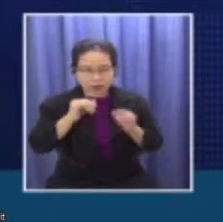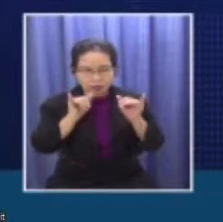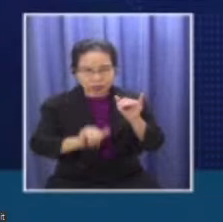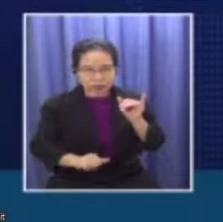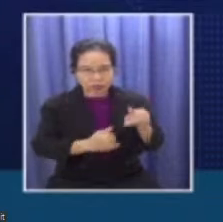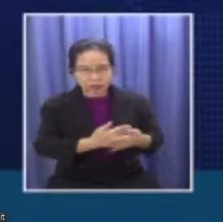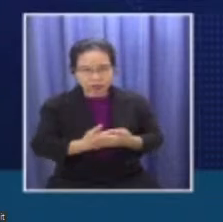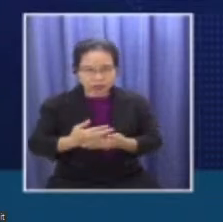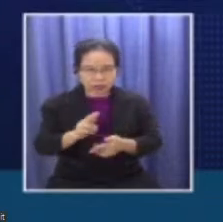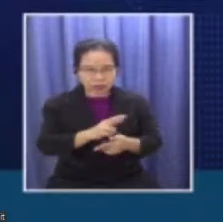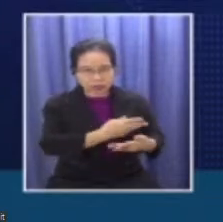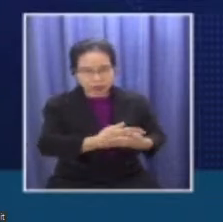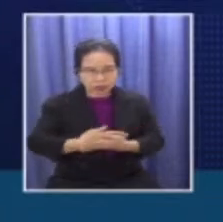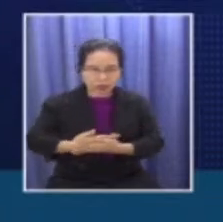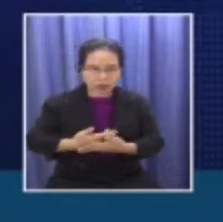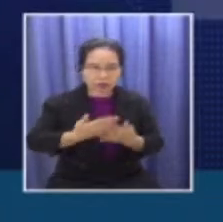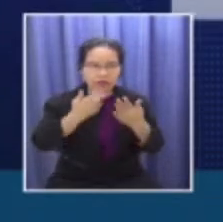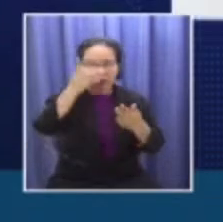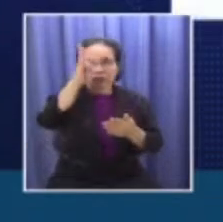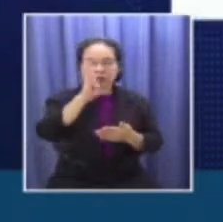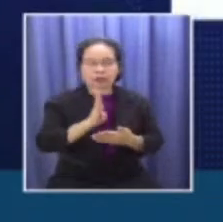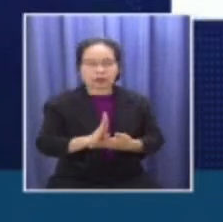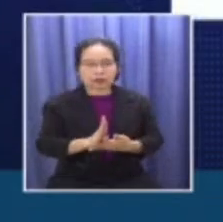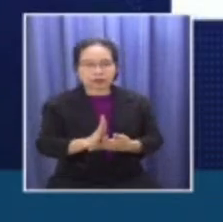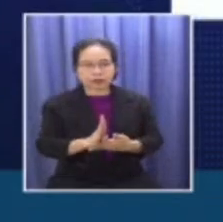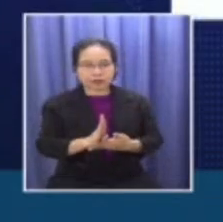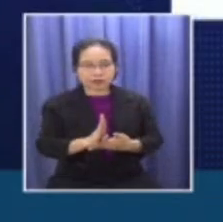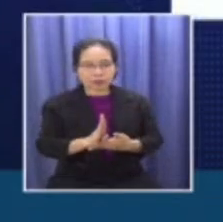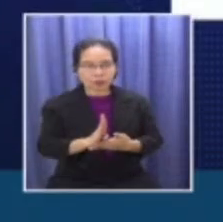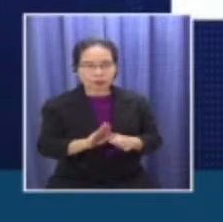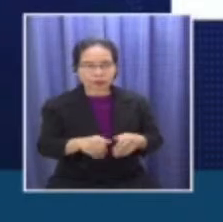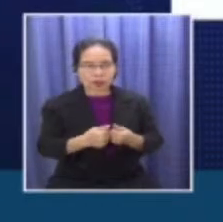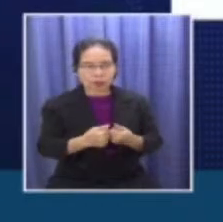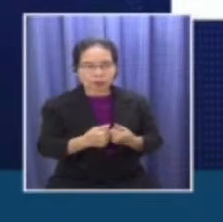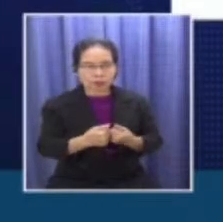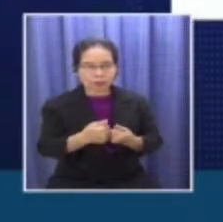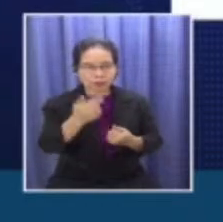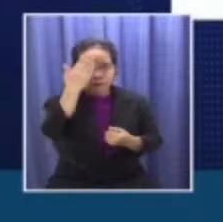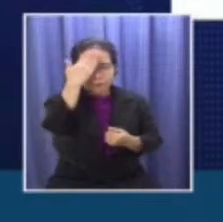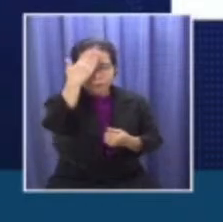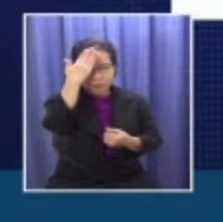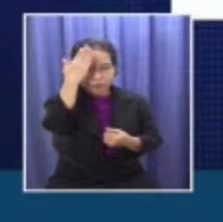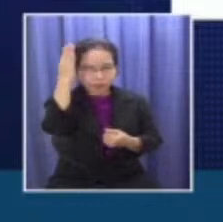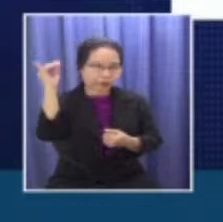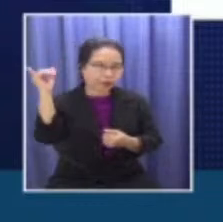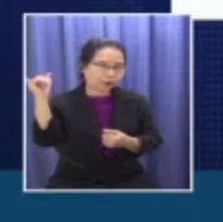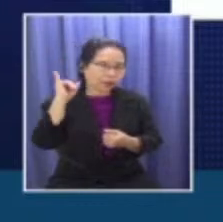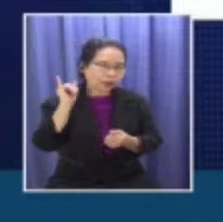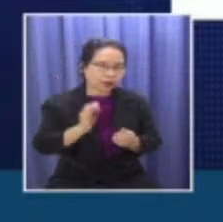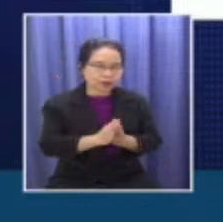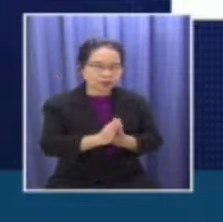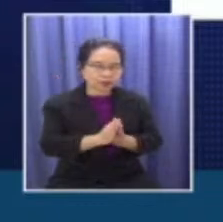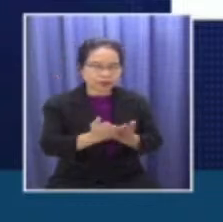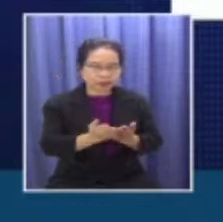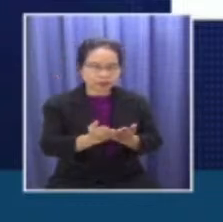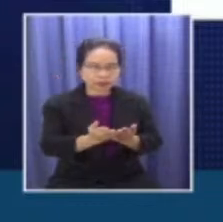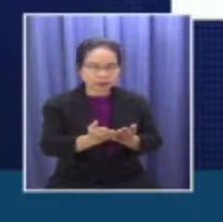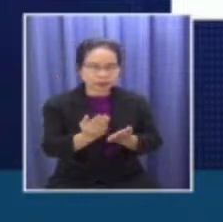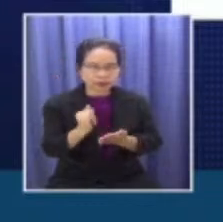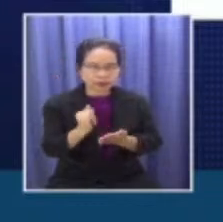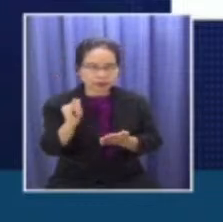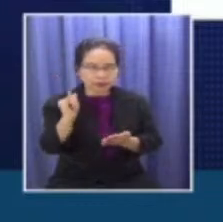up, or do they remain or stay as babies? Jose Maria Paraiso, how did